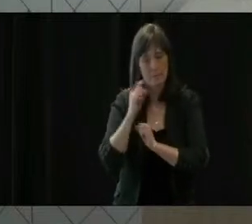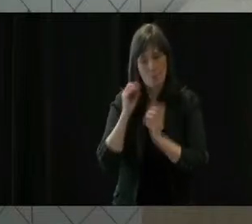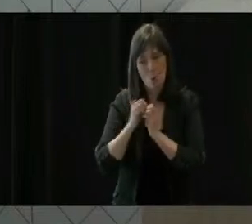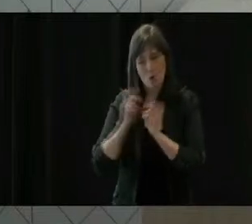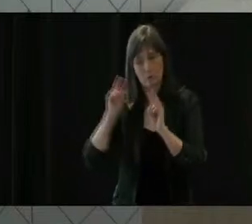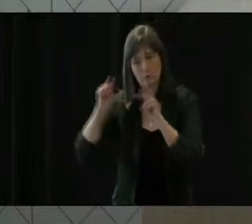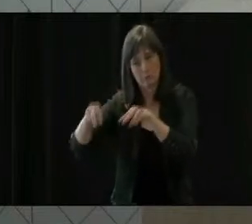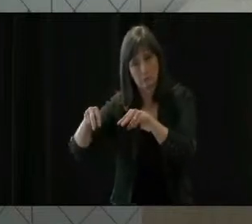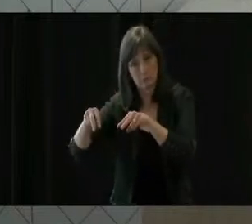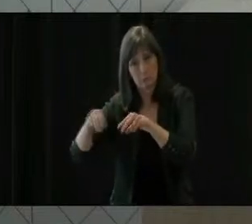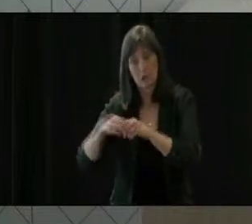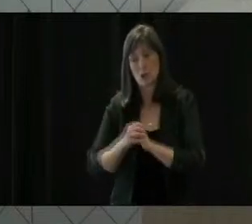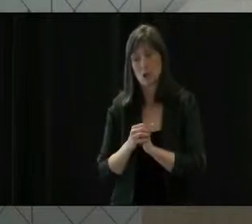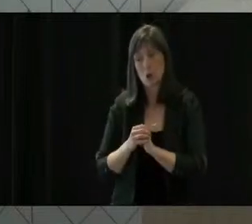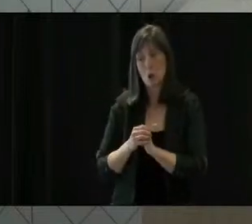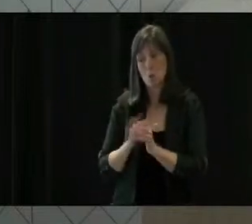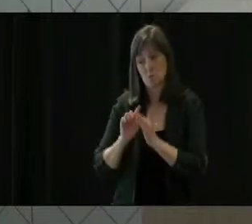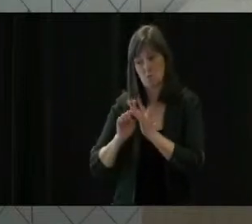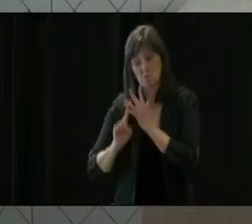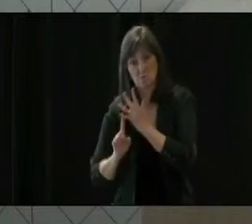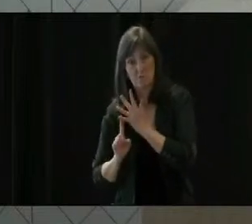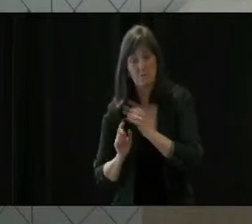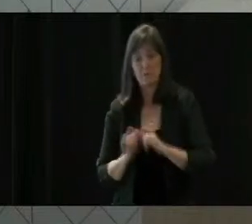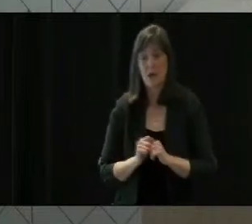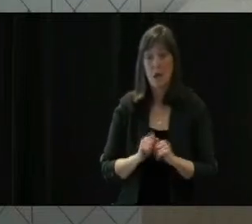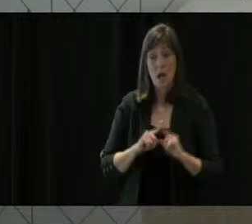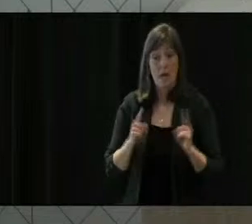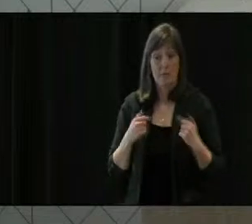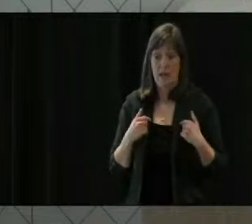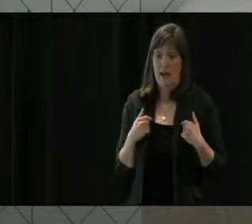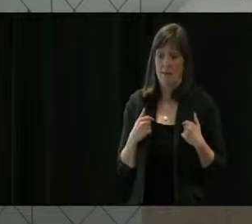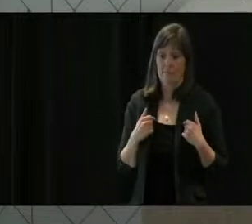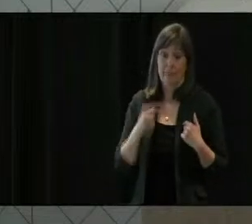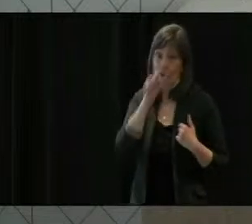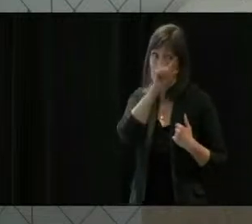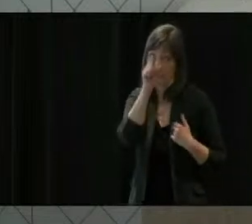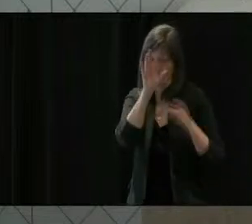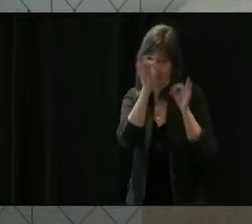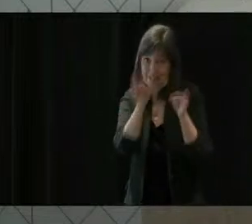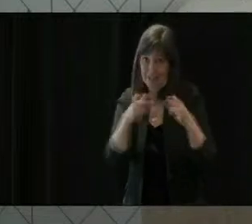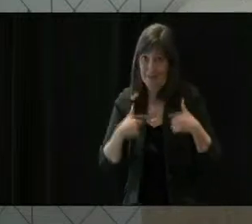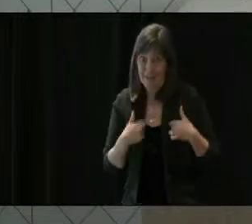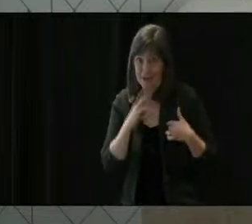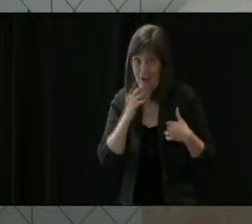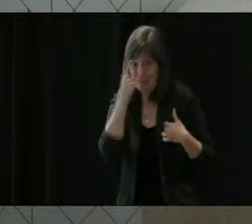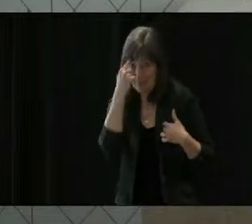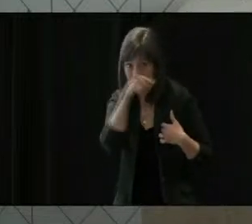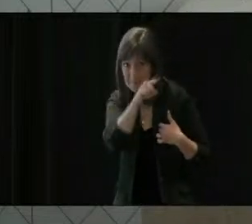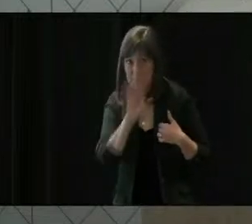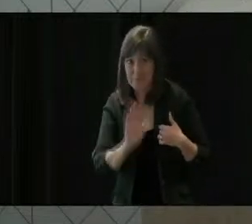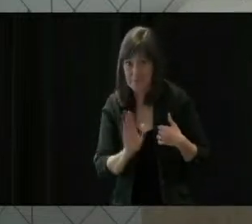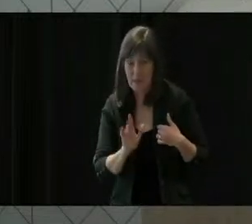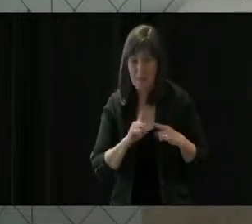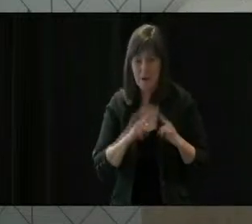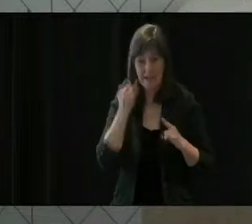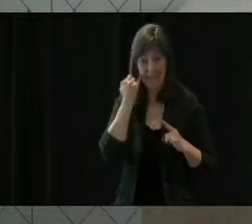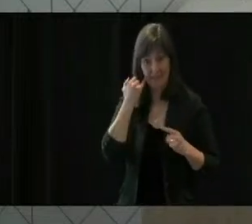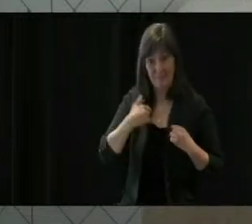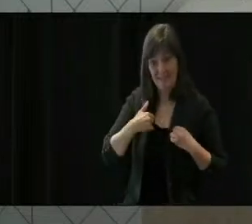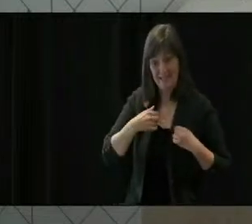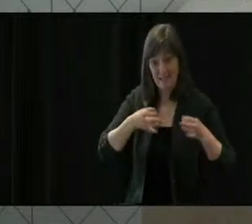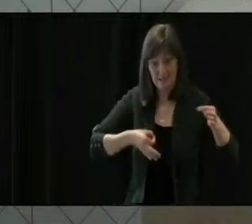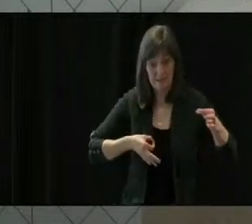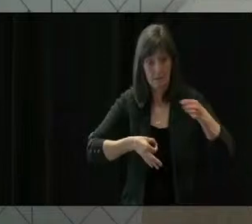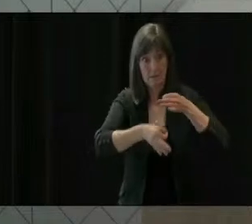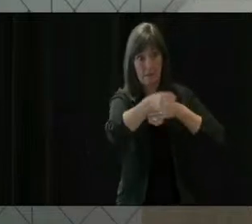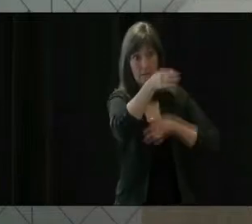think, I don't want to speak for the government on this, but, you know, if I put myself for a moment in their difficult